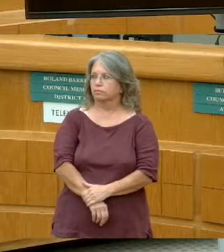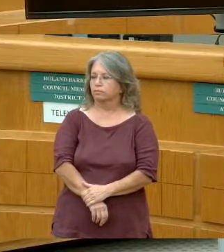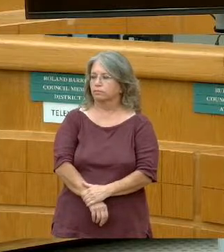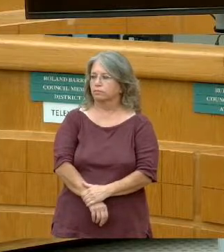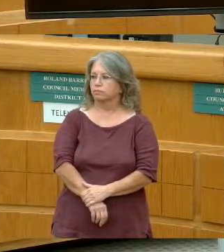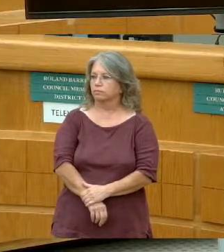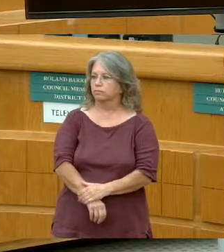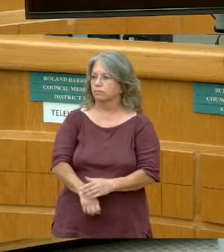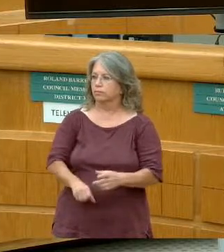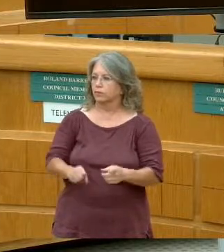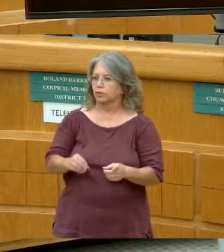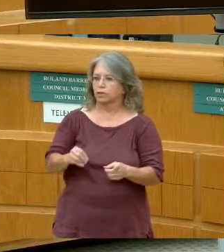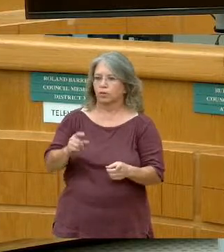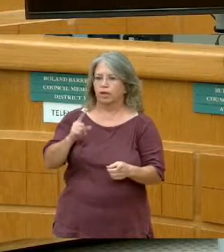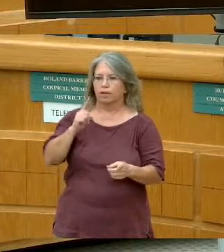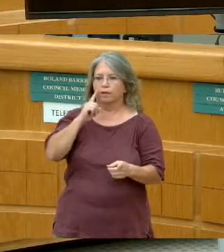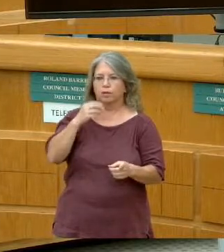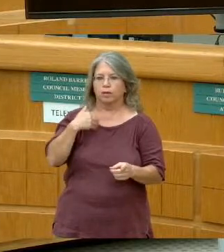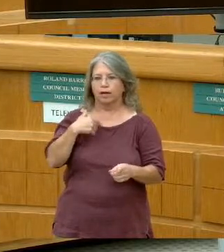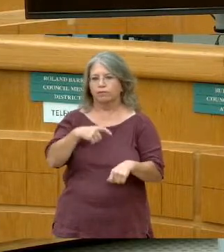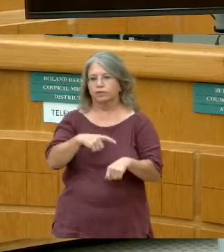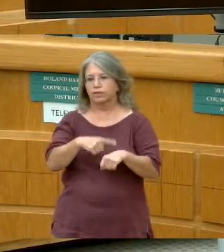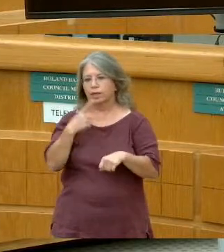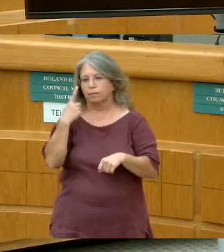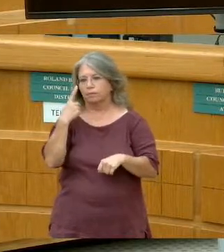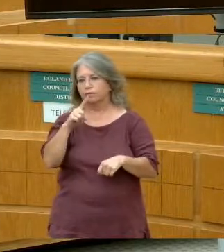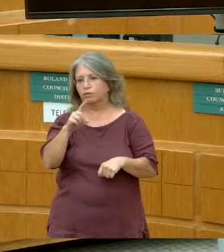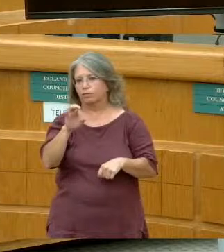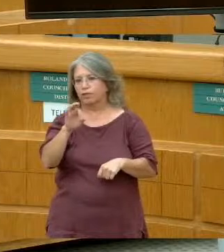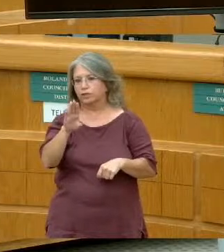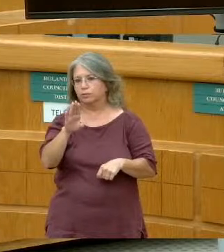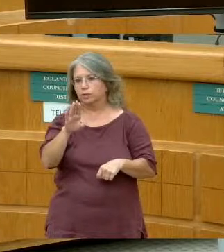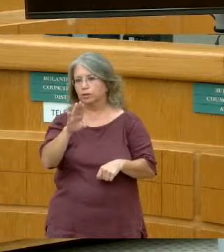So I think we have time for Facebook questions or.